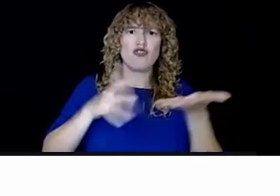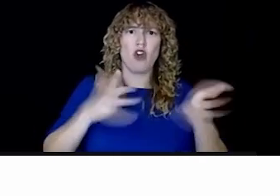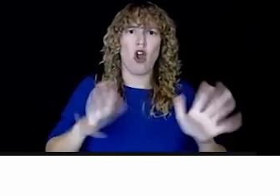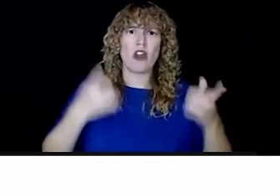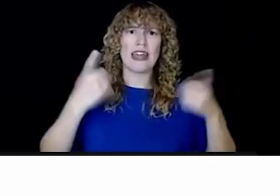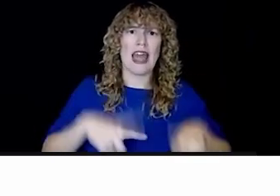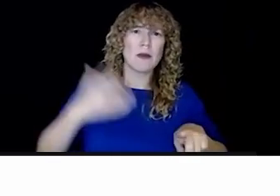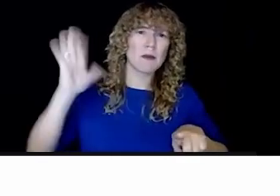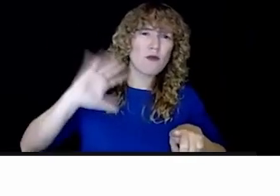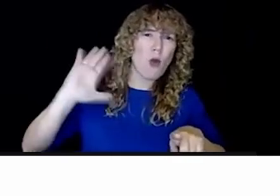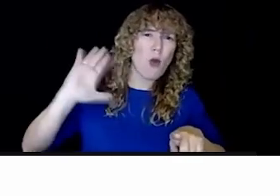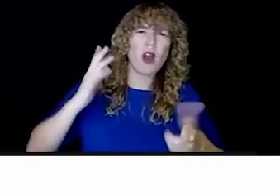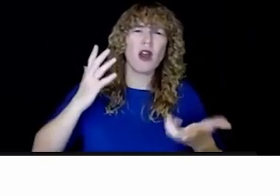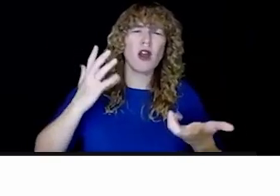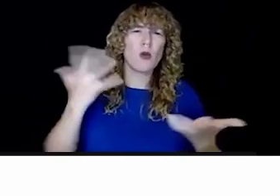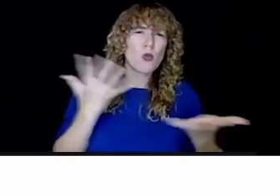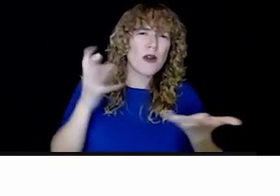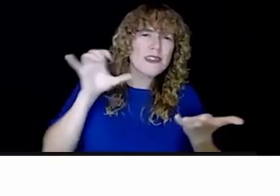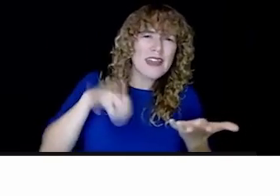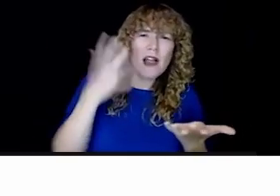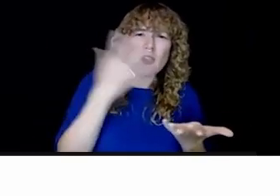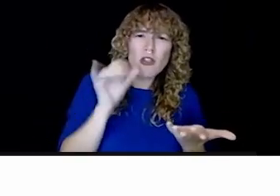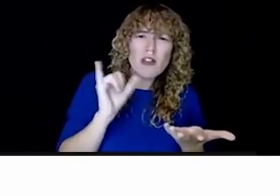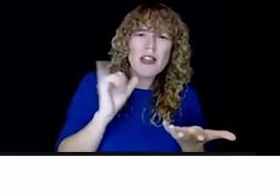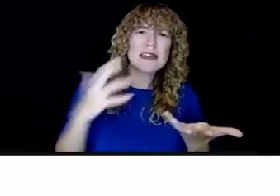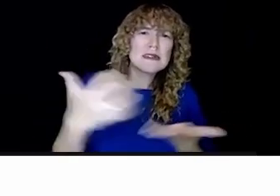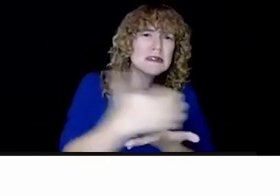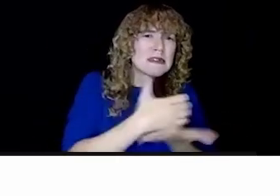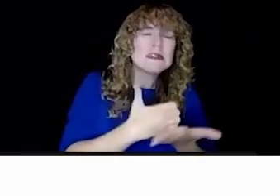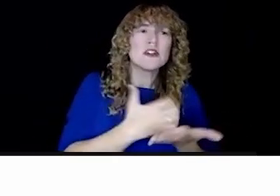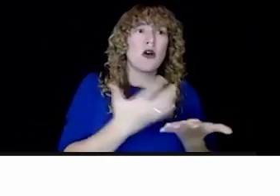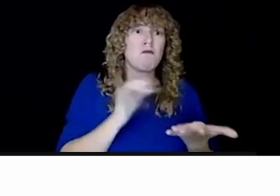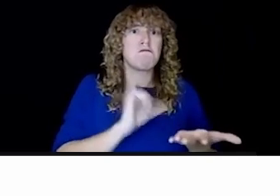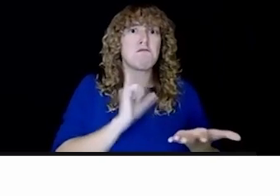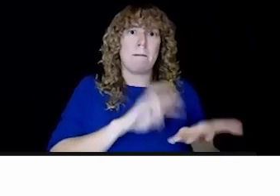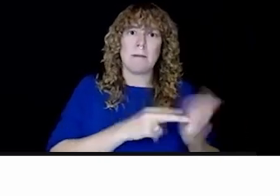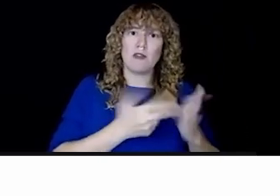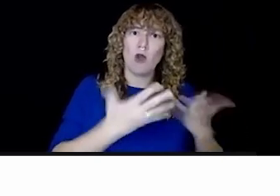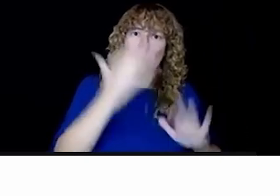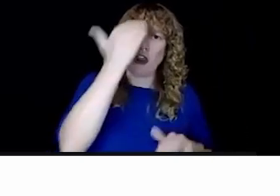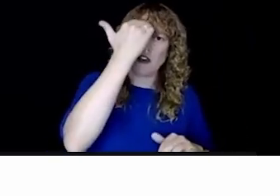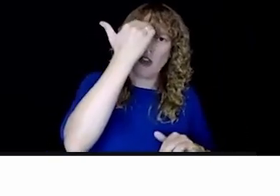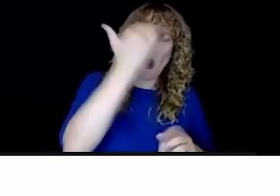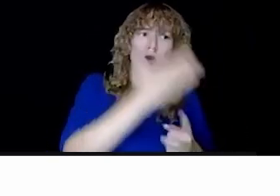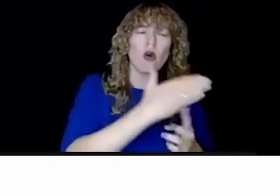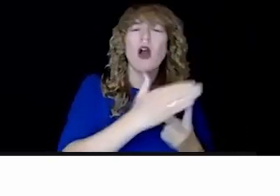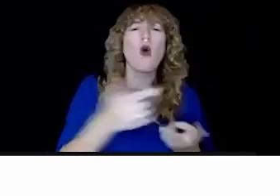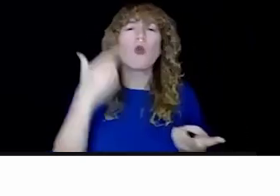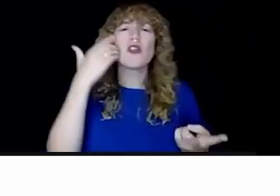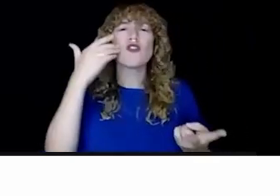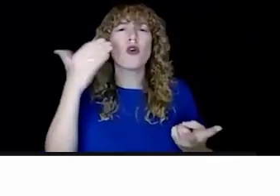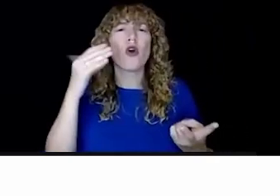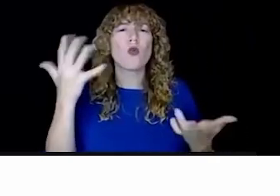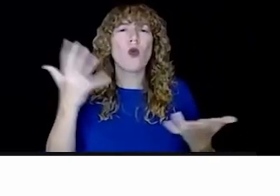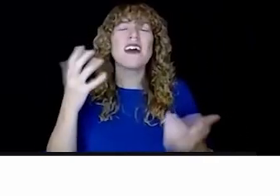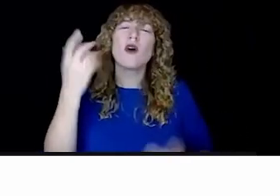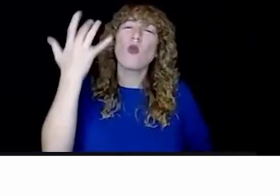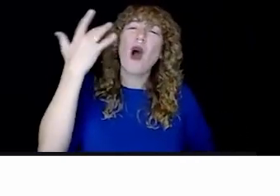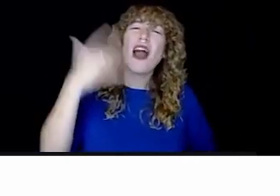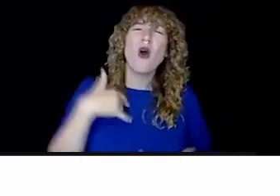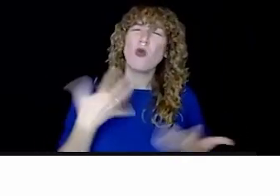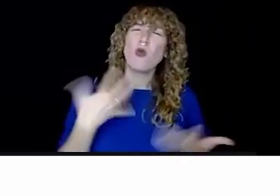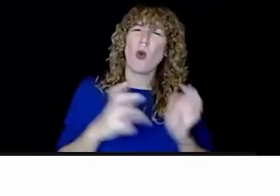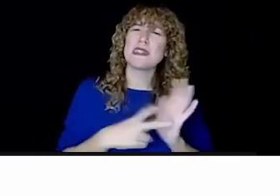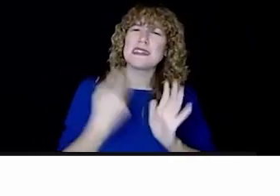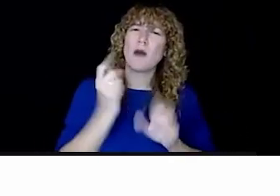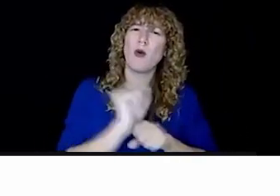some gaps in our knowledge. This importantly includes ensuring we don't replicate what other community and research organizations have already